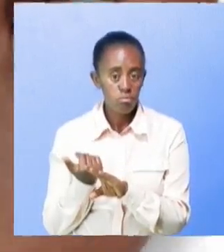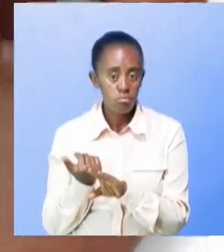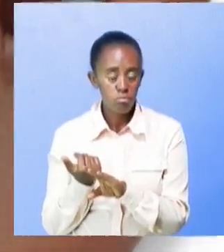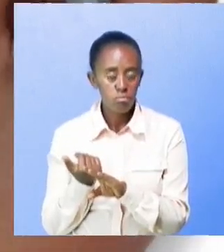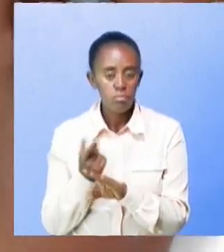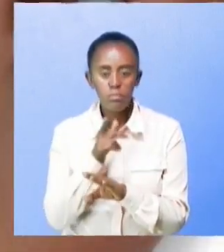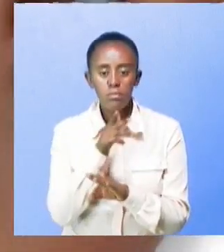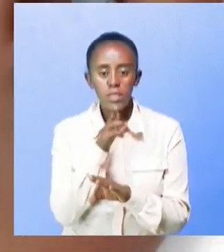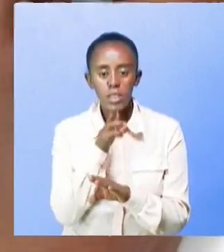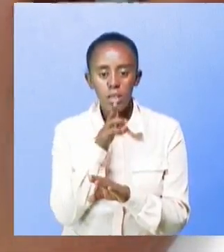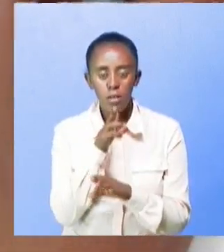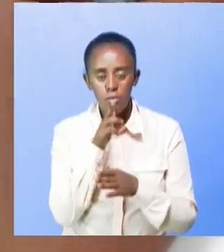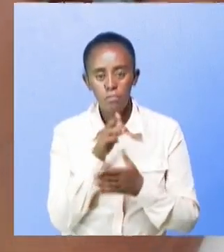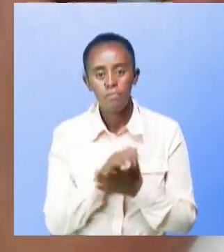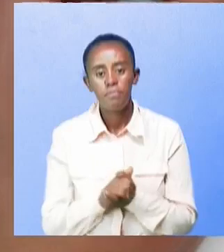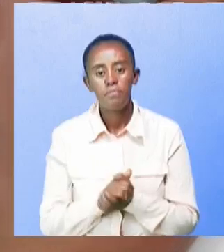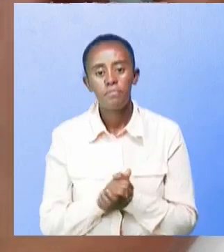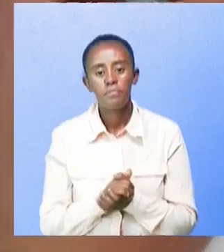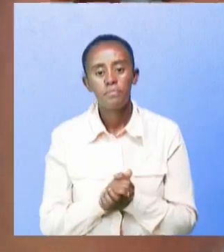dinner.